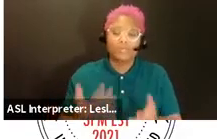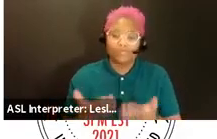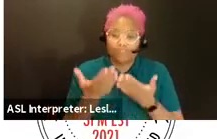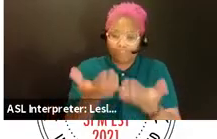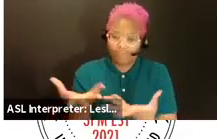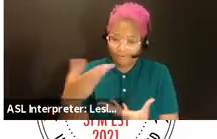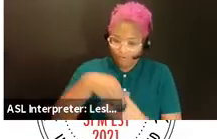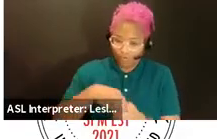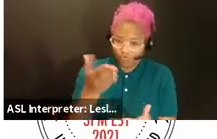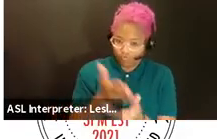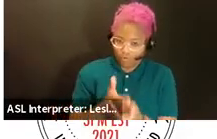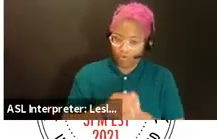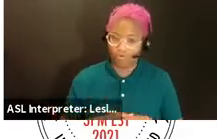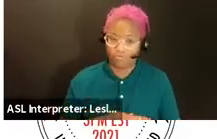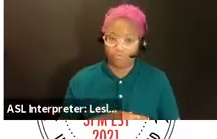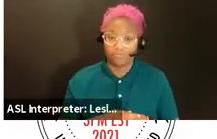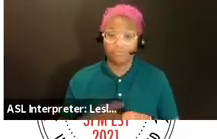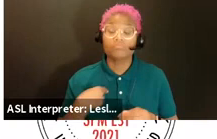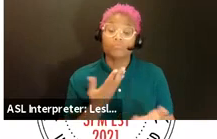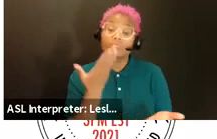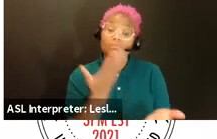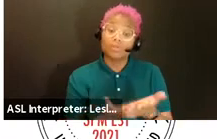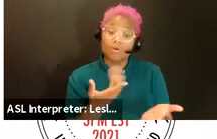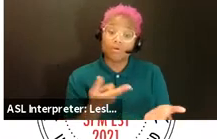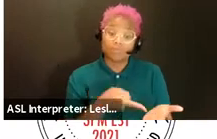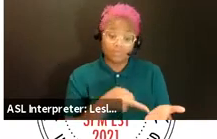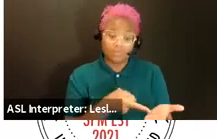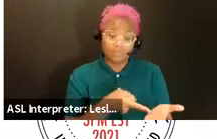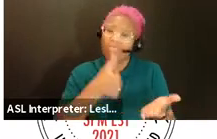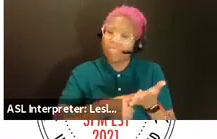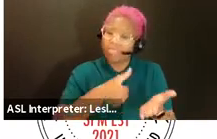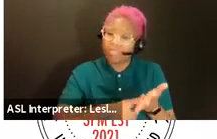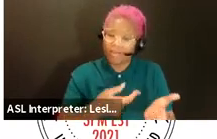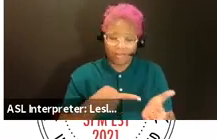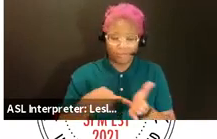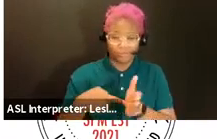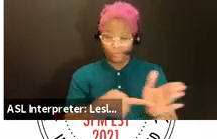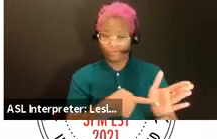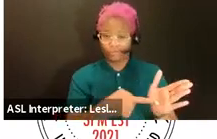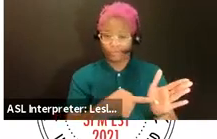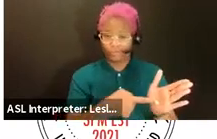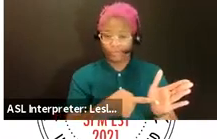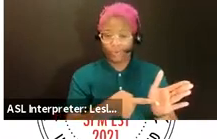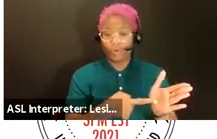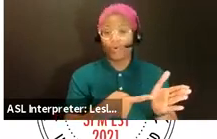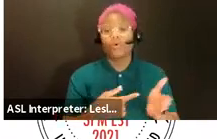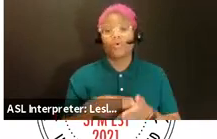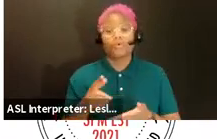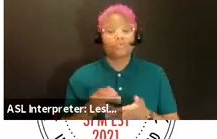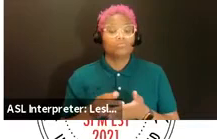national interest exception request, is documentation, probably in the form of letters from US